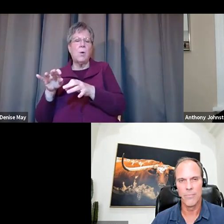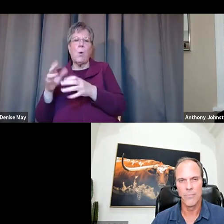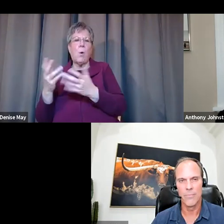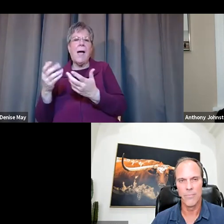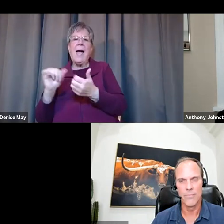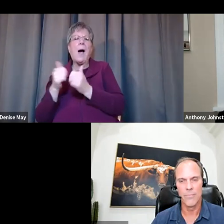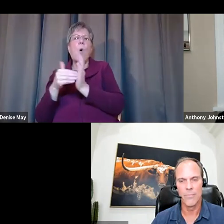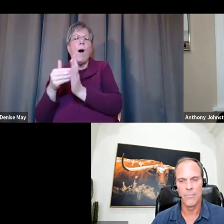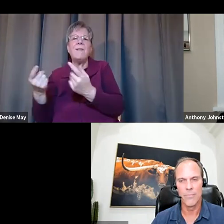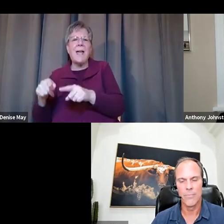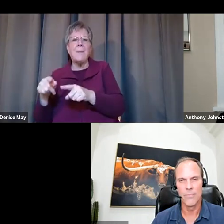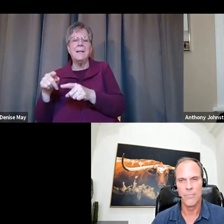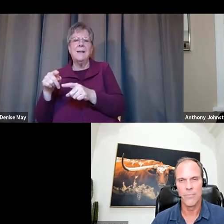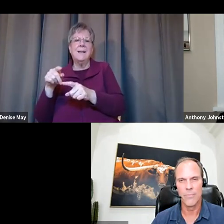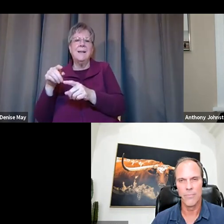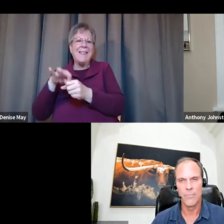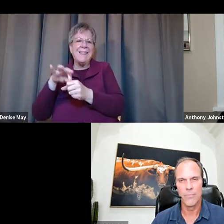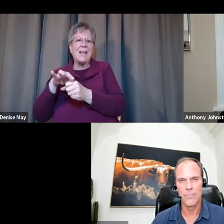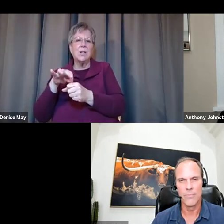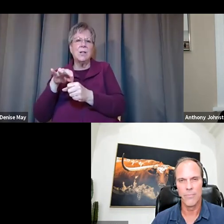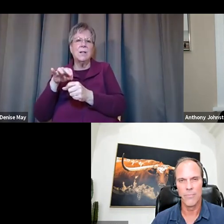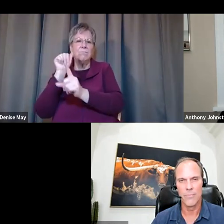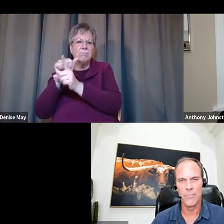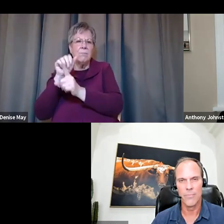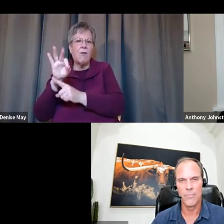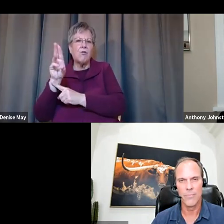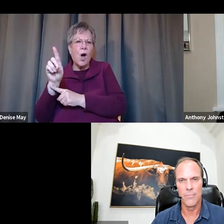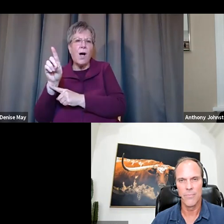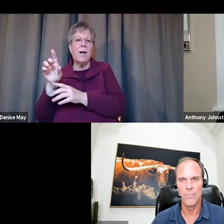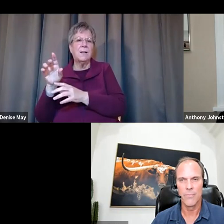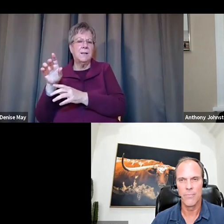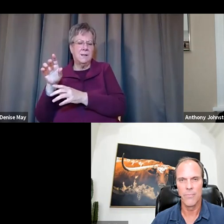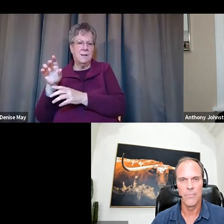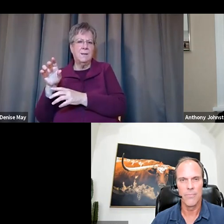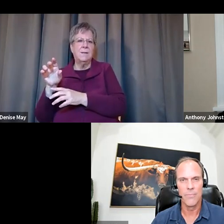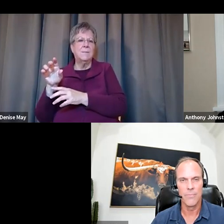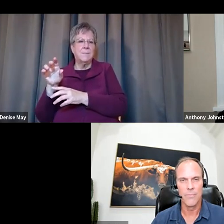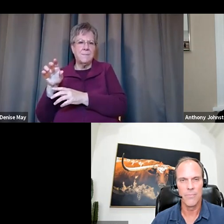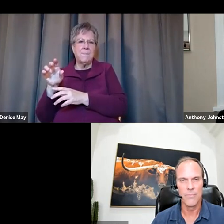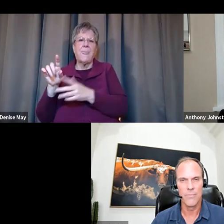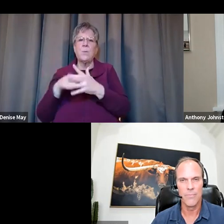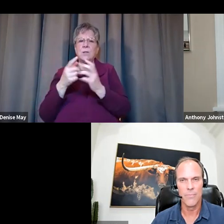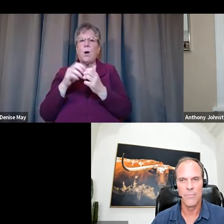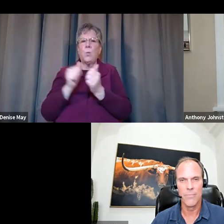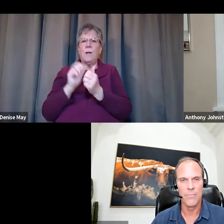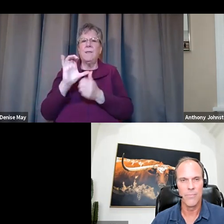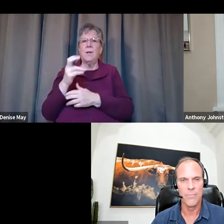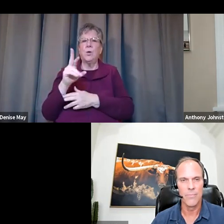or other threats to election integrity? Why don't we circle back to you, Chris, to start?